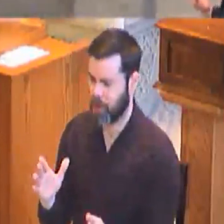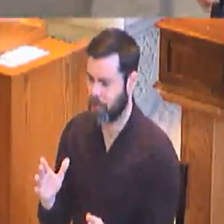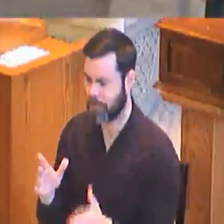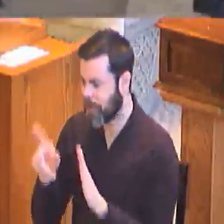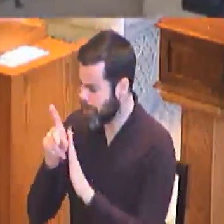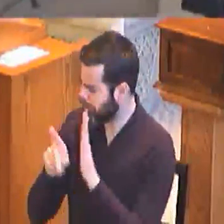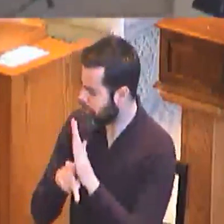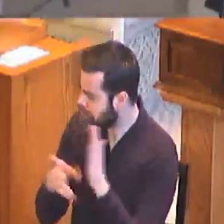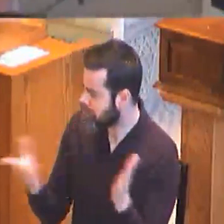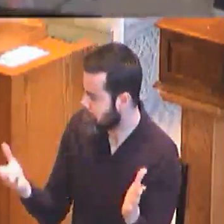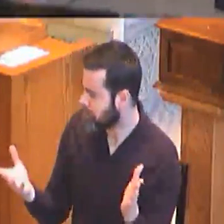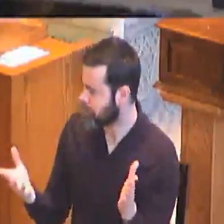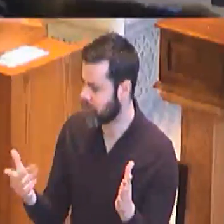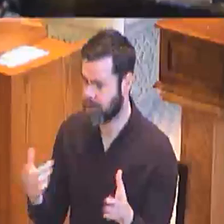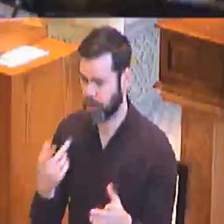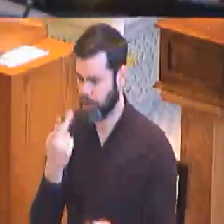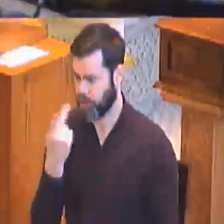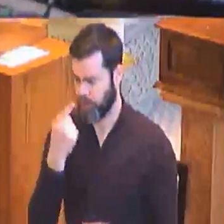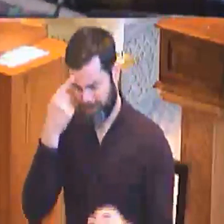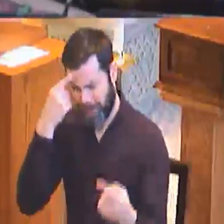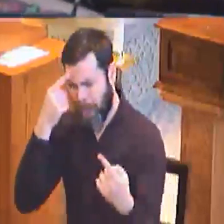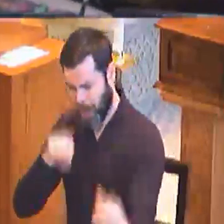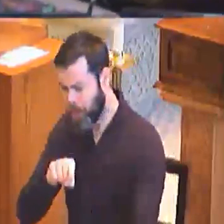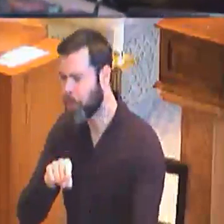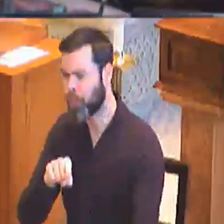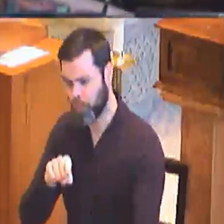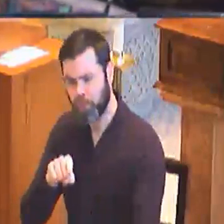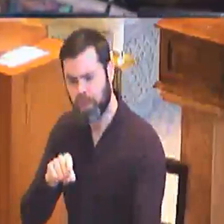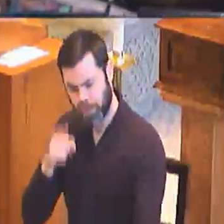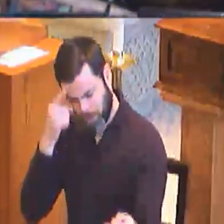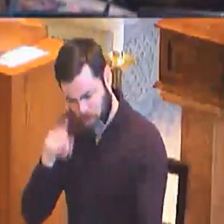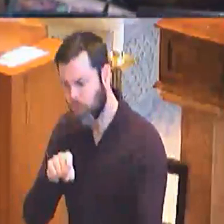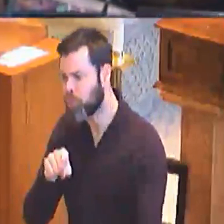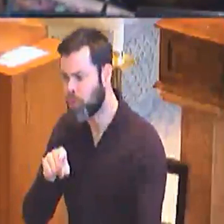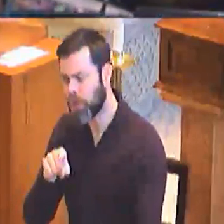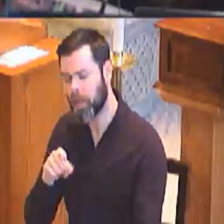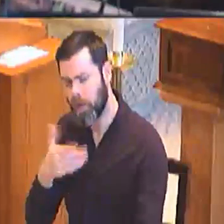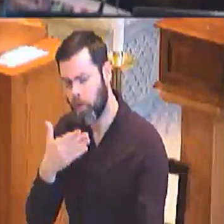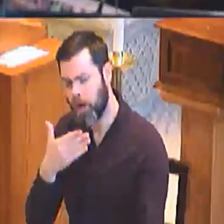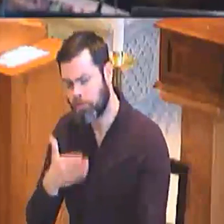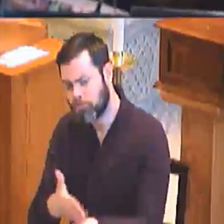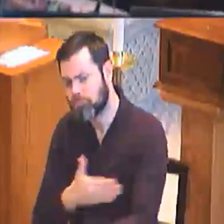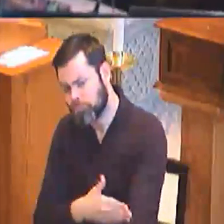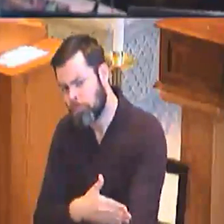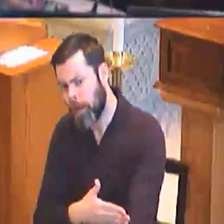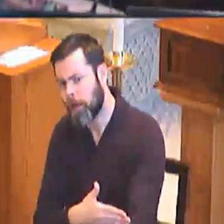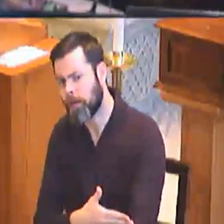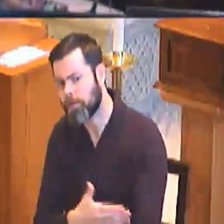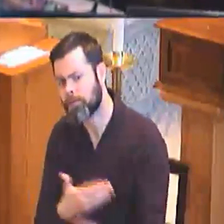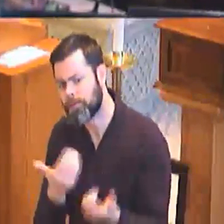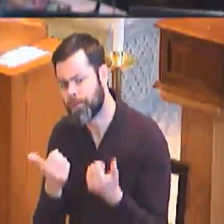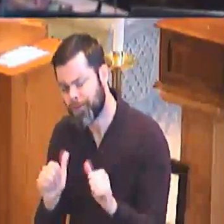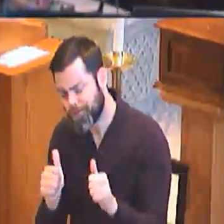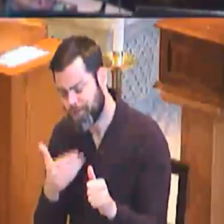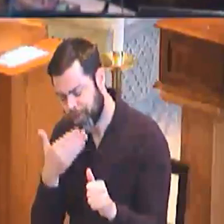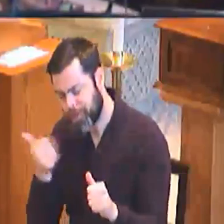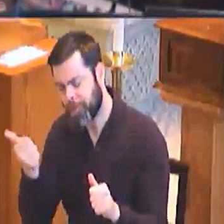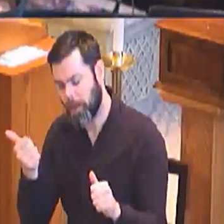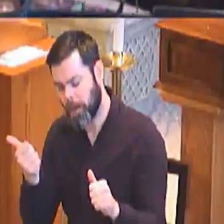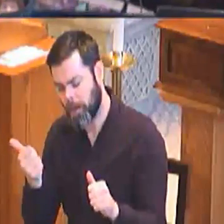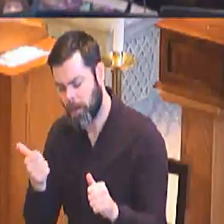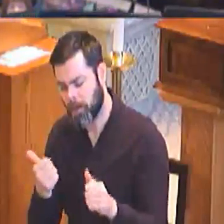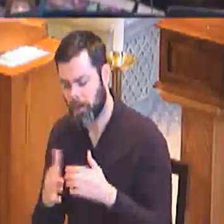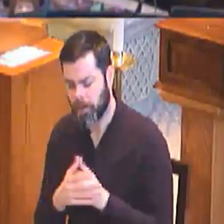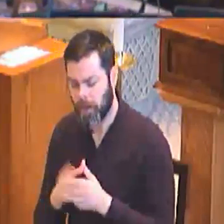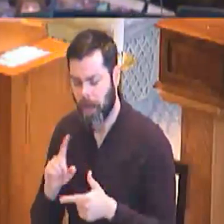that we wanted to do a better job of that. And so Libby continued to talk, and we shared our life a little bit. And suddenly